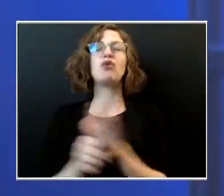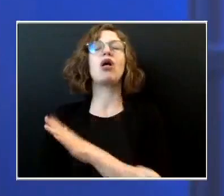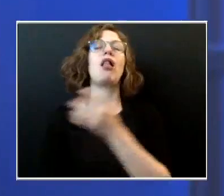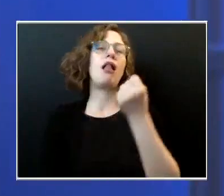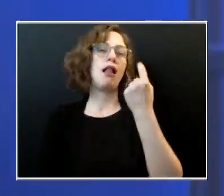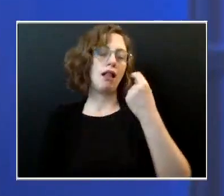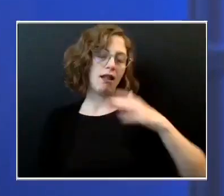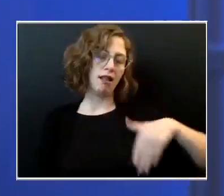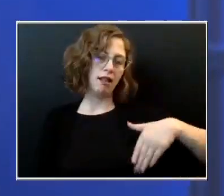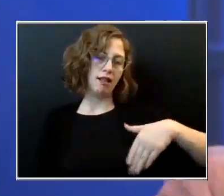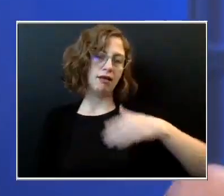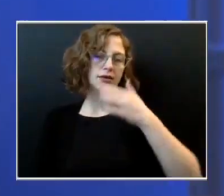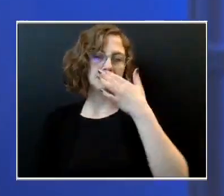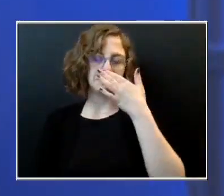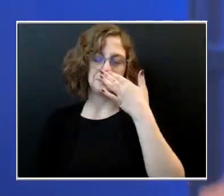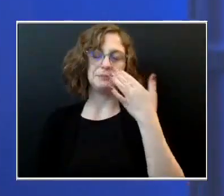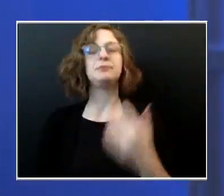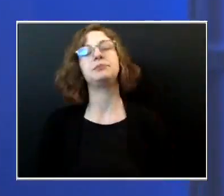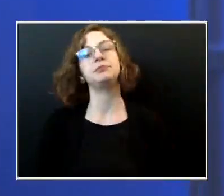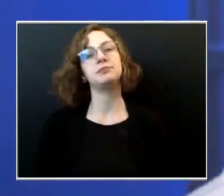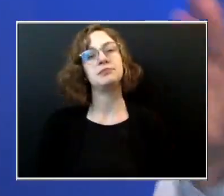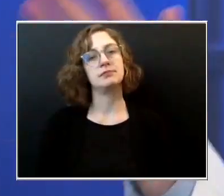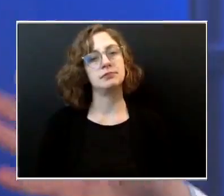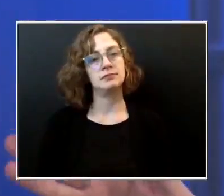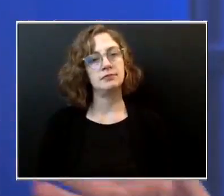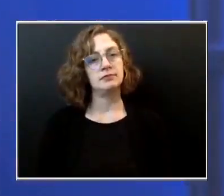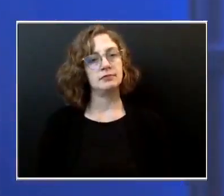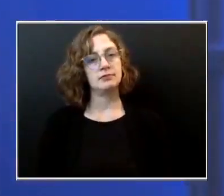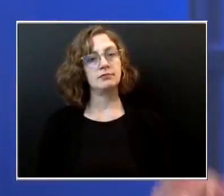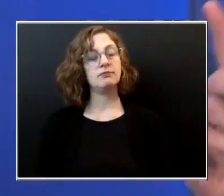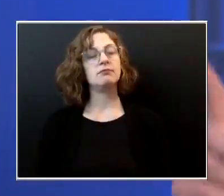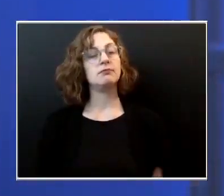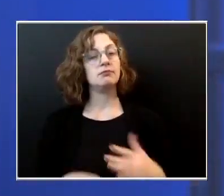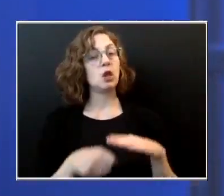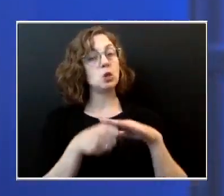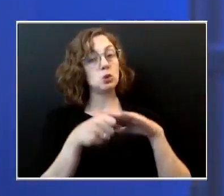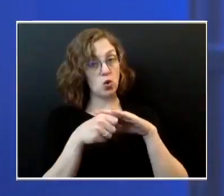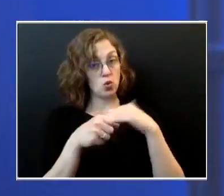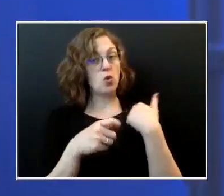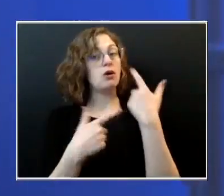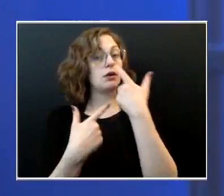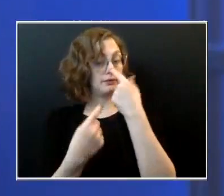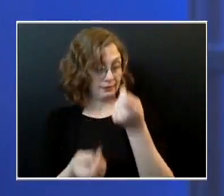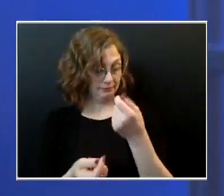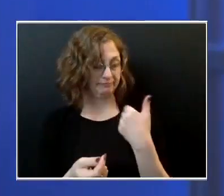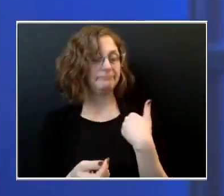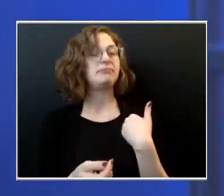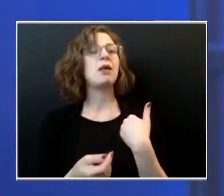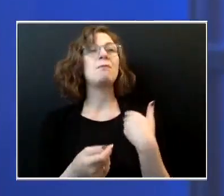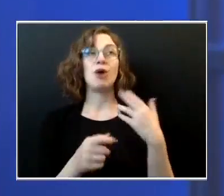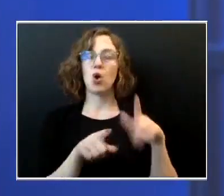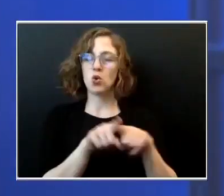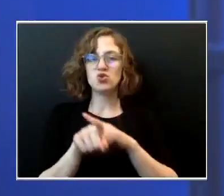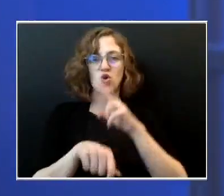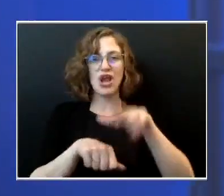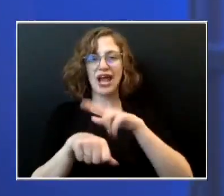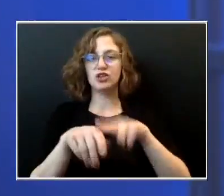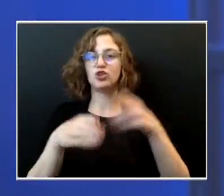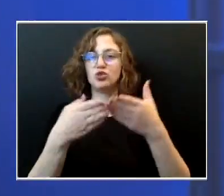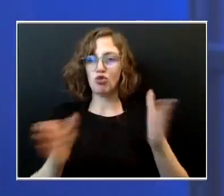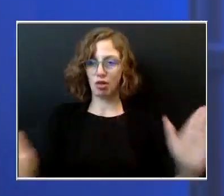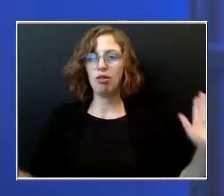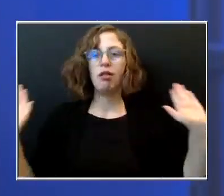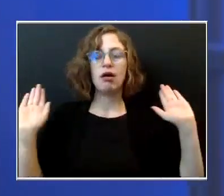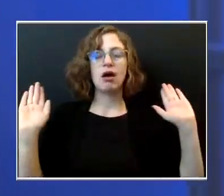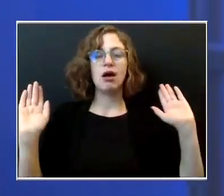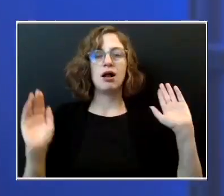got stuff locally interest, but nationally there's a big interest. And I'll say there is a late stage study, a